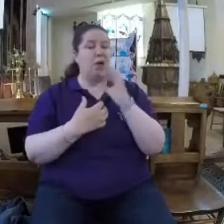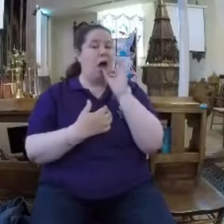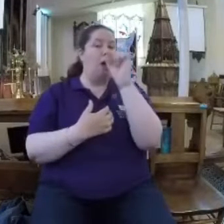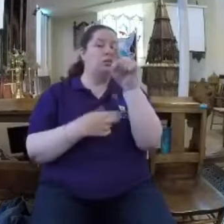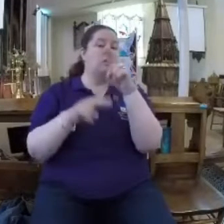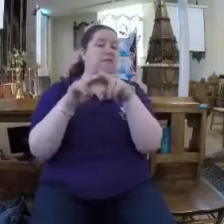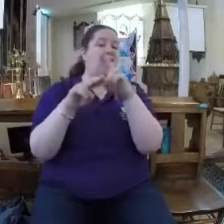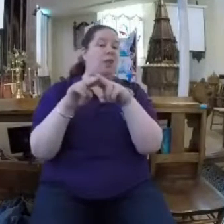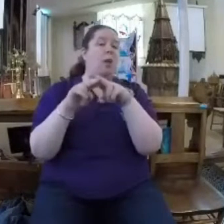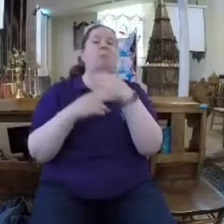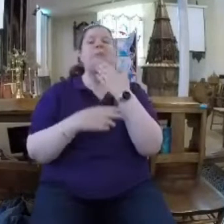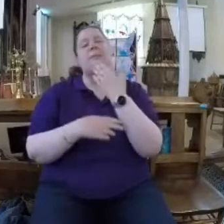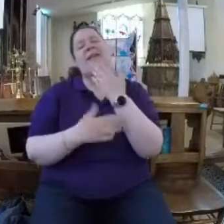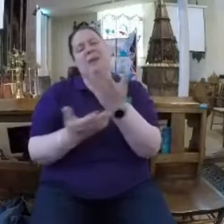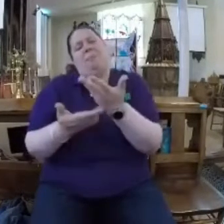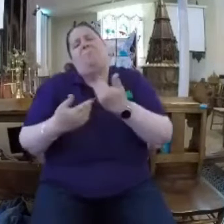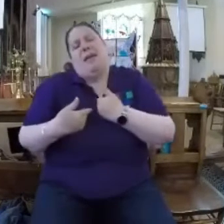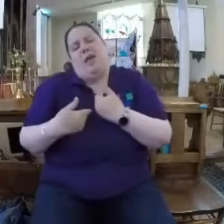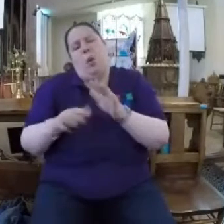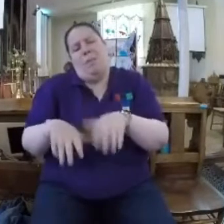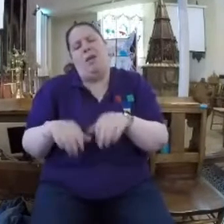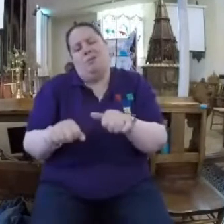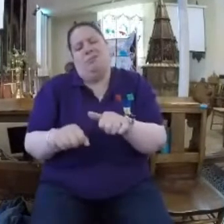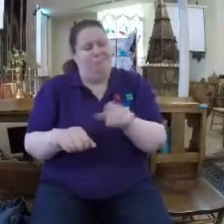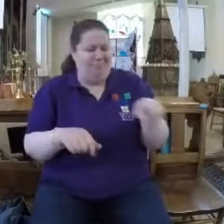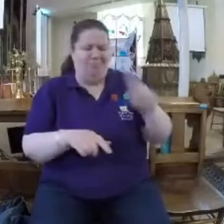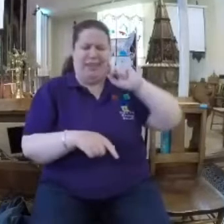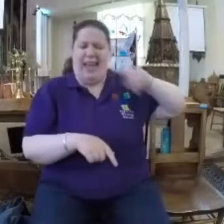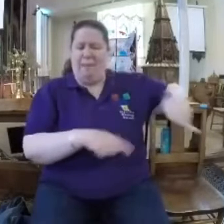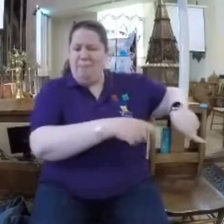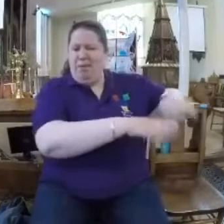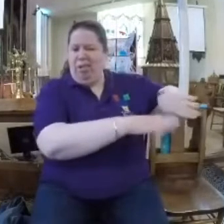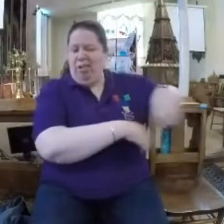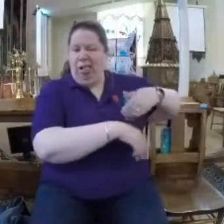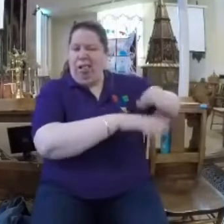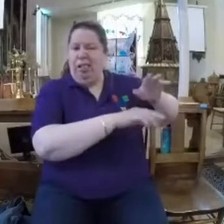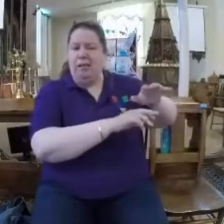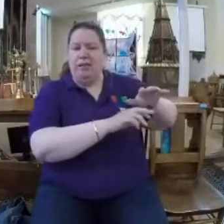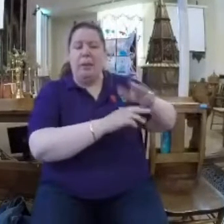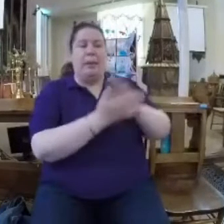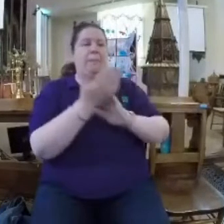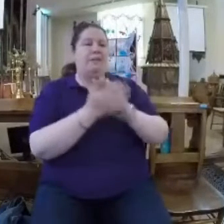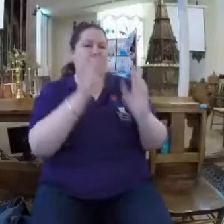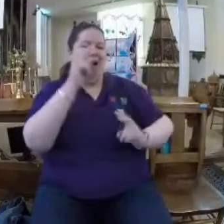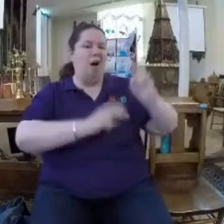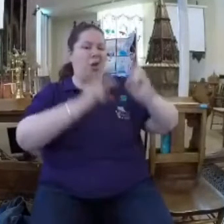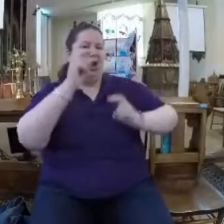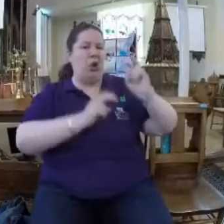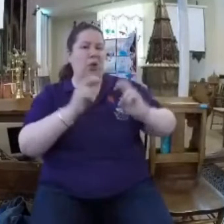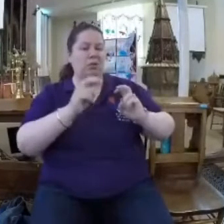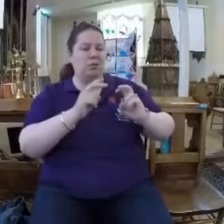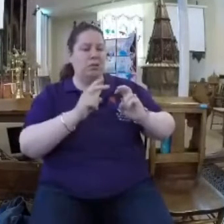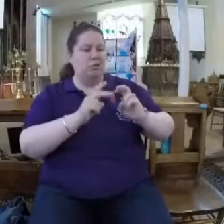giving him the blessing instead of Esau. And this obviously leads to arguments, threats